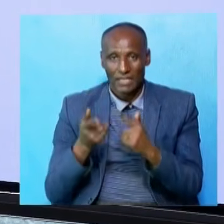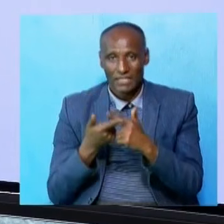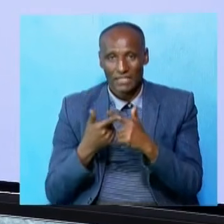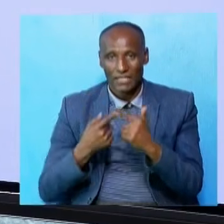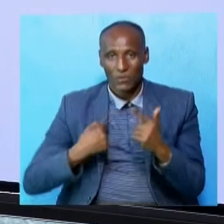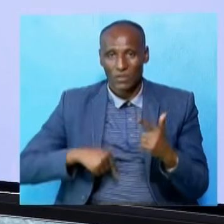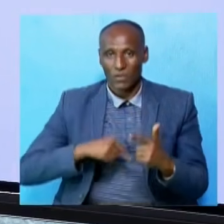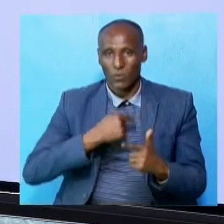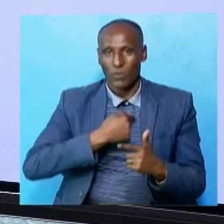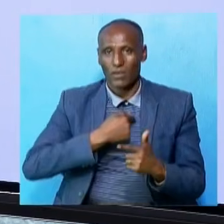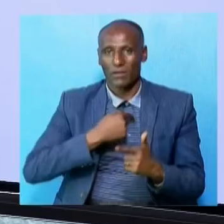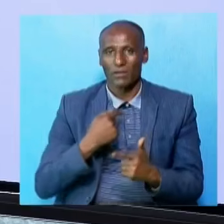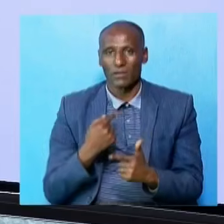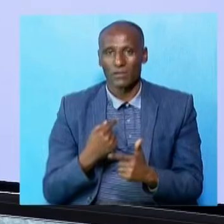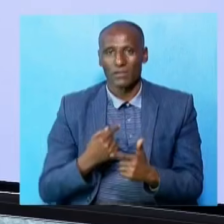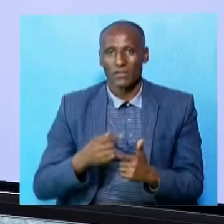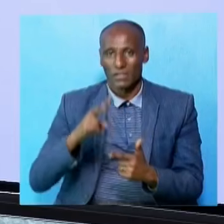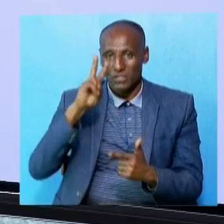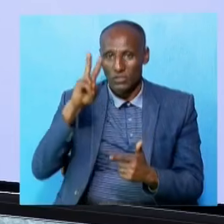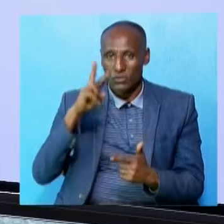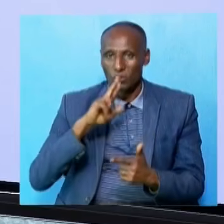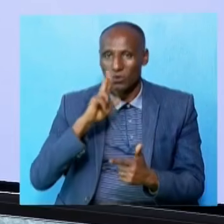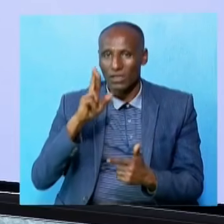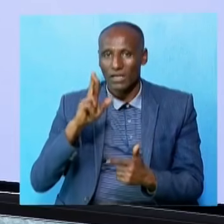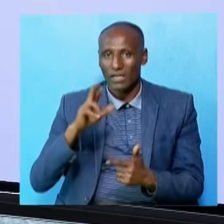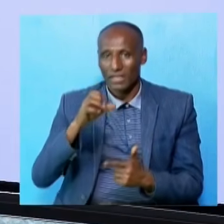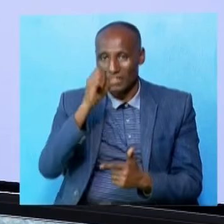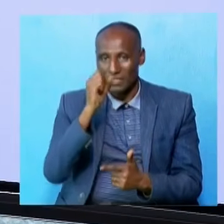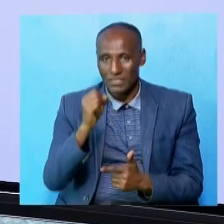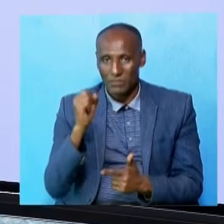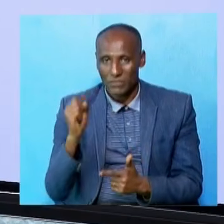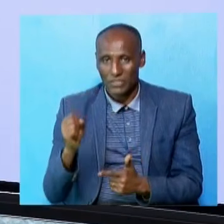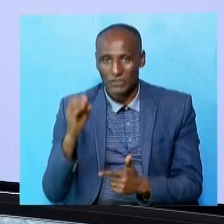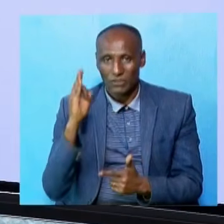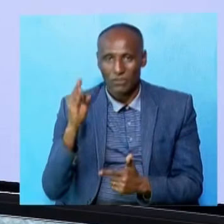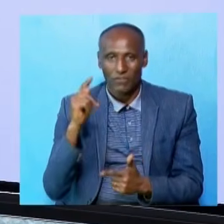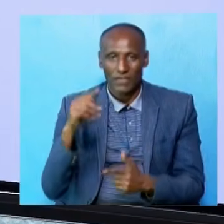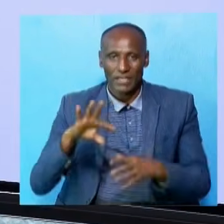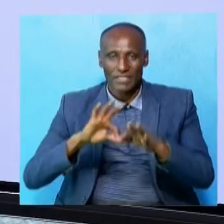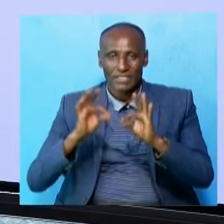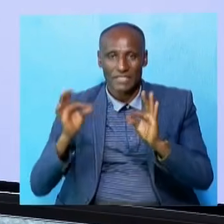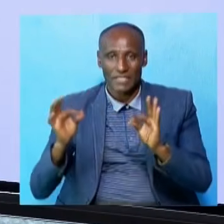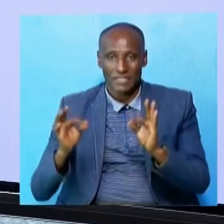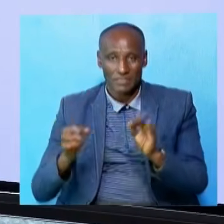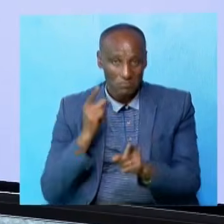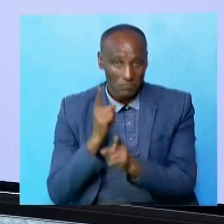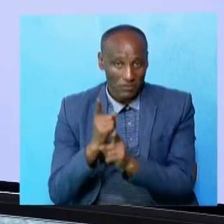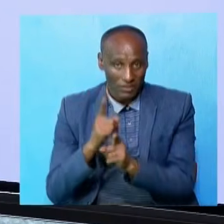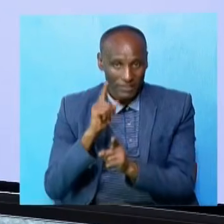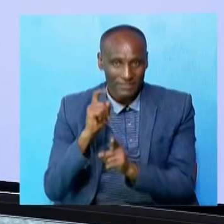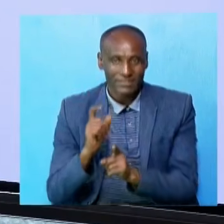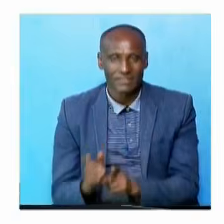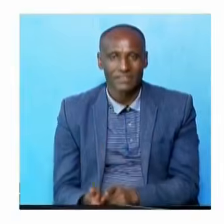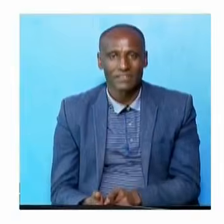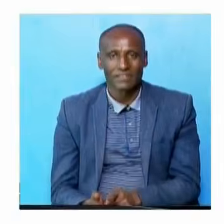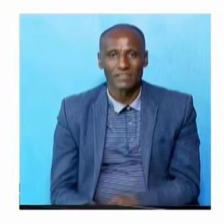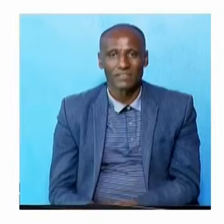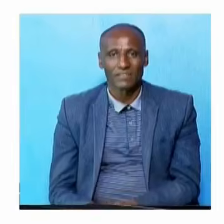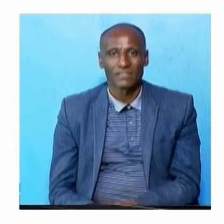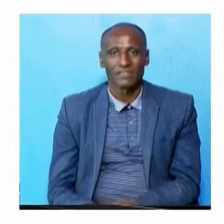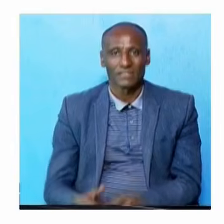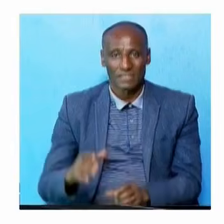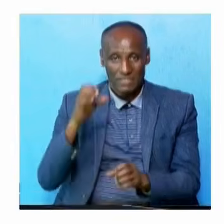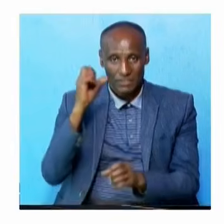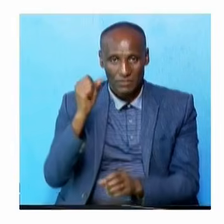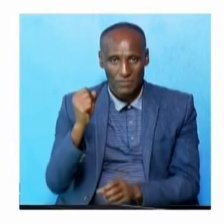we. Yes? These two are the subject of the sentence. Correct? So, what do we have first?